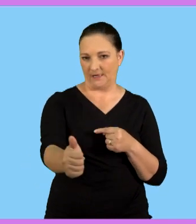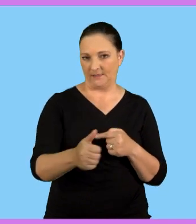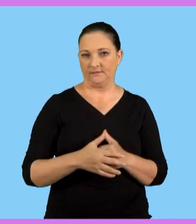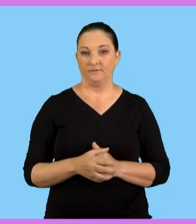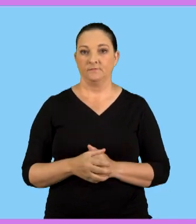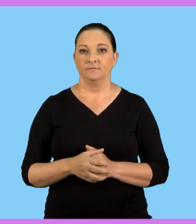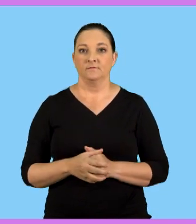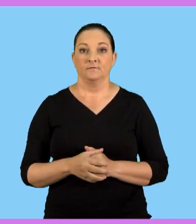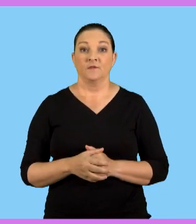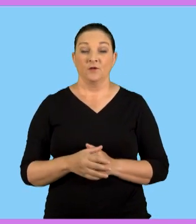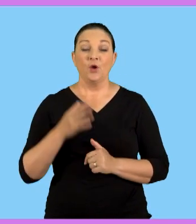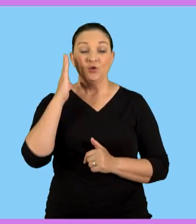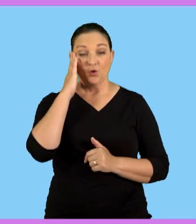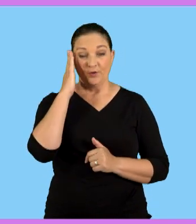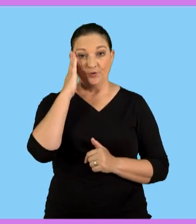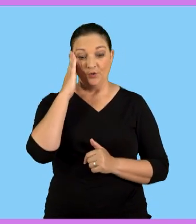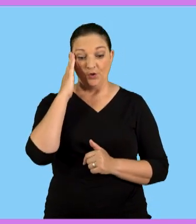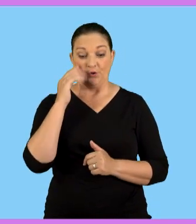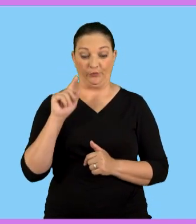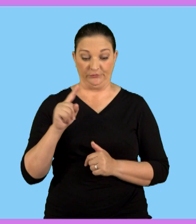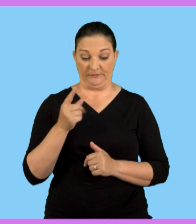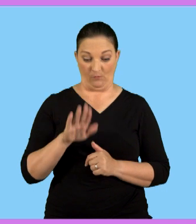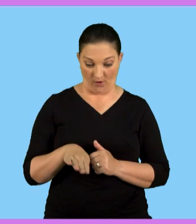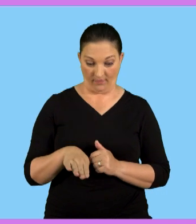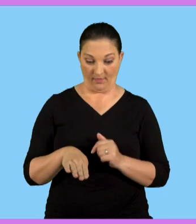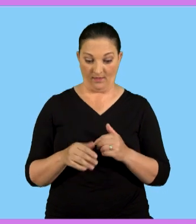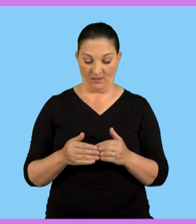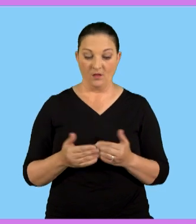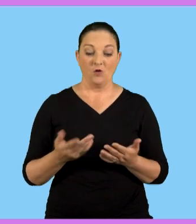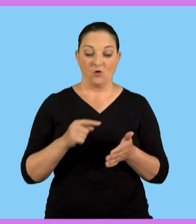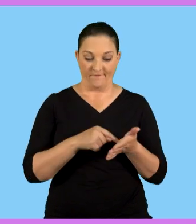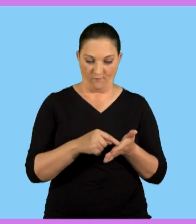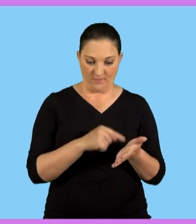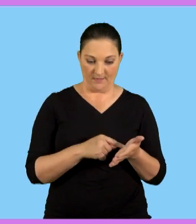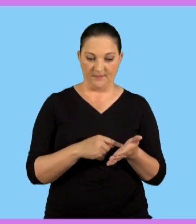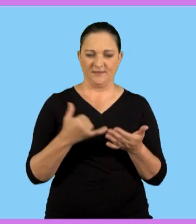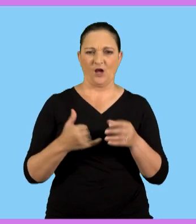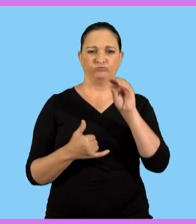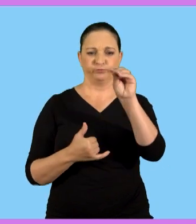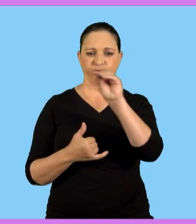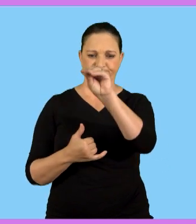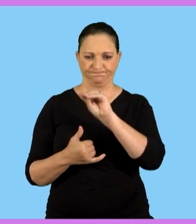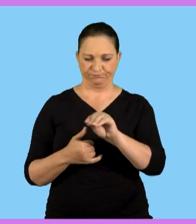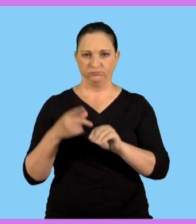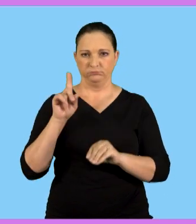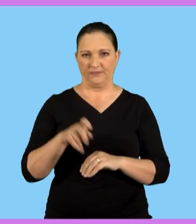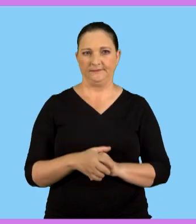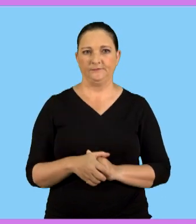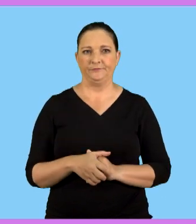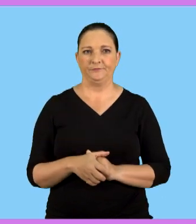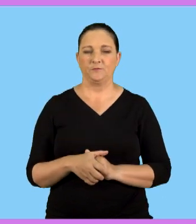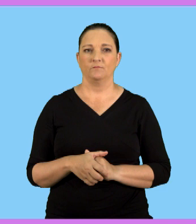the formula was given to us, right? So step 1, we start with our formula. Step number 2, now I need to substitute. Now, based